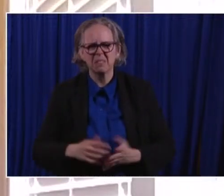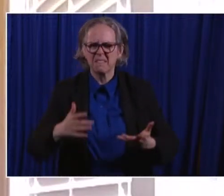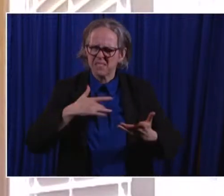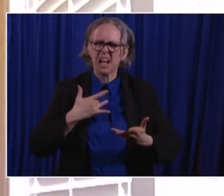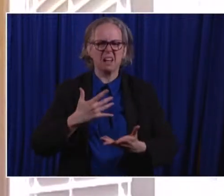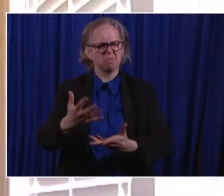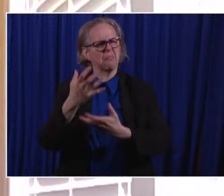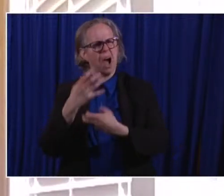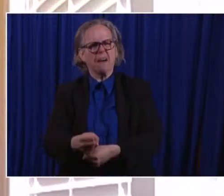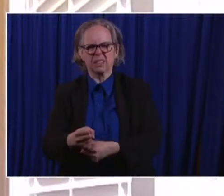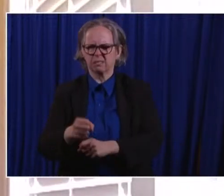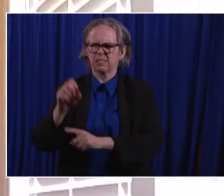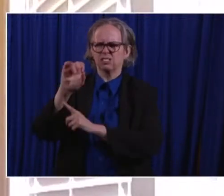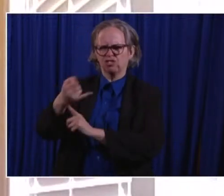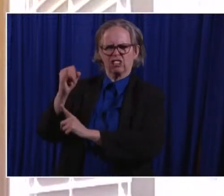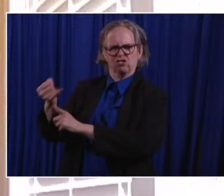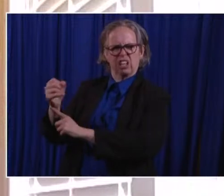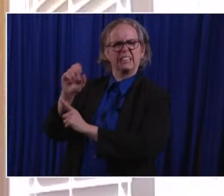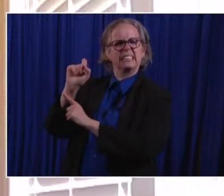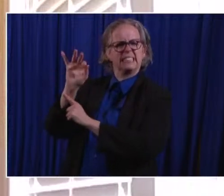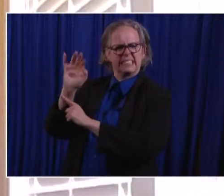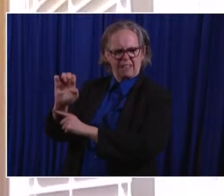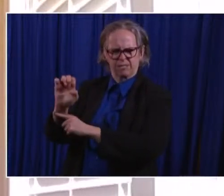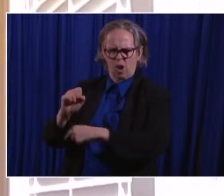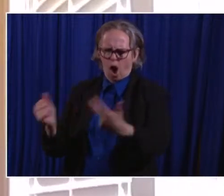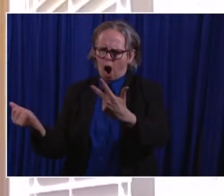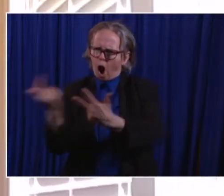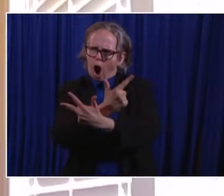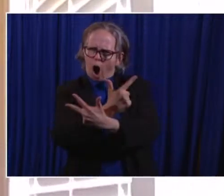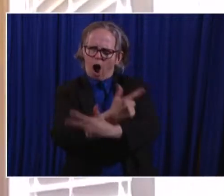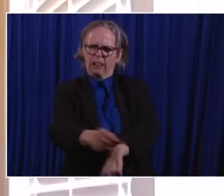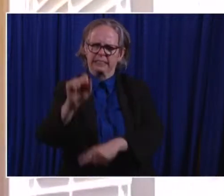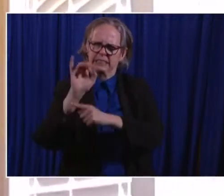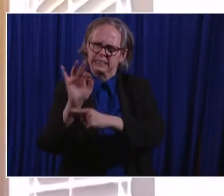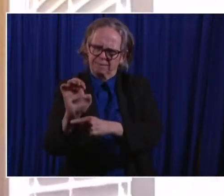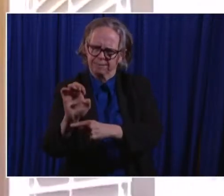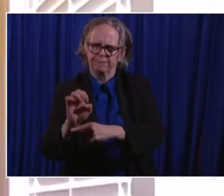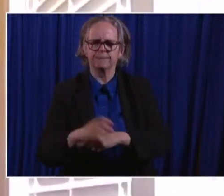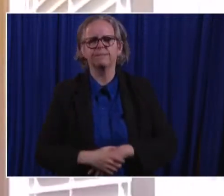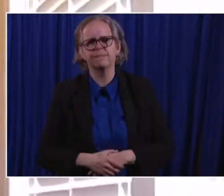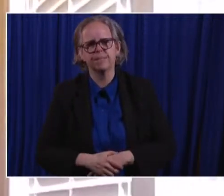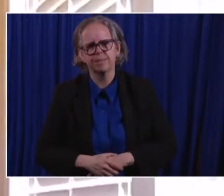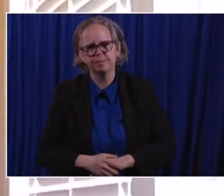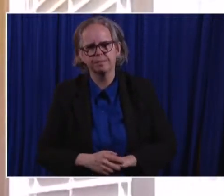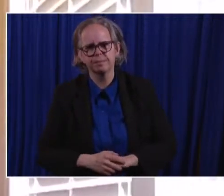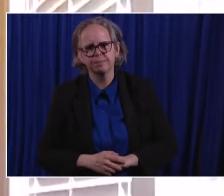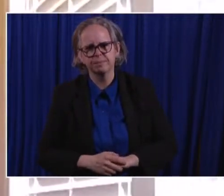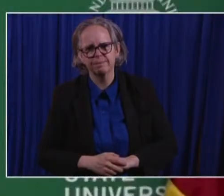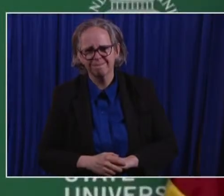about the vaccinations which Ohioans now can access.